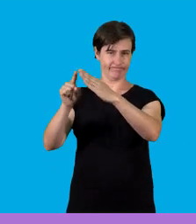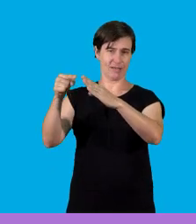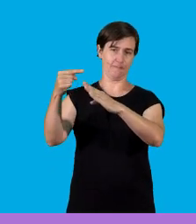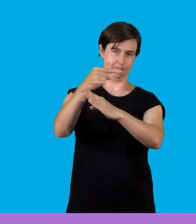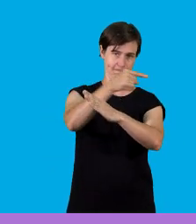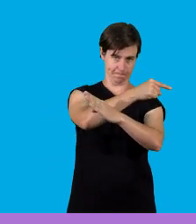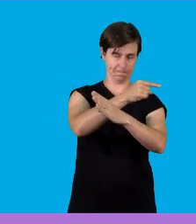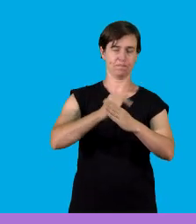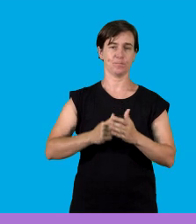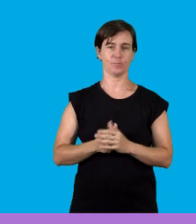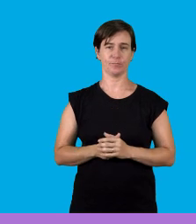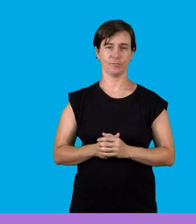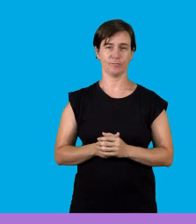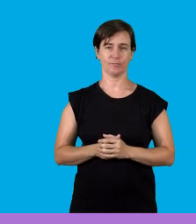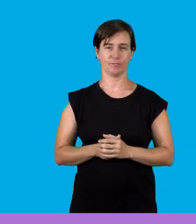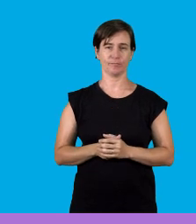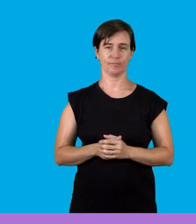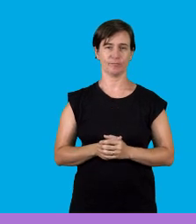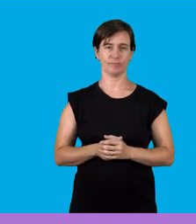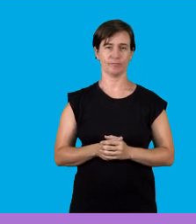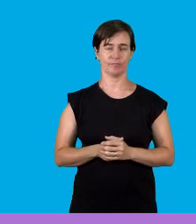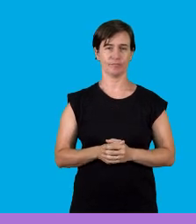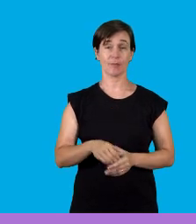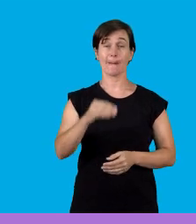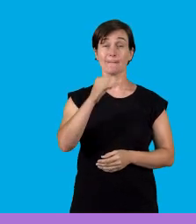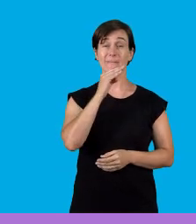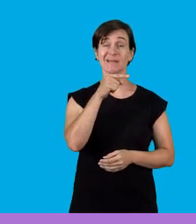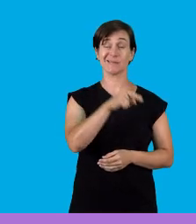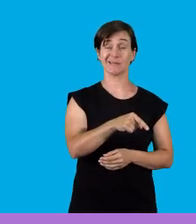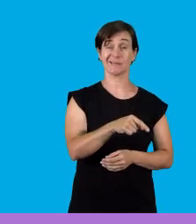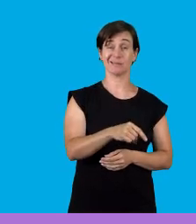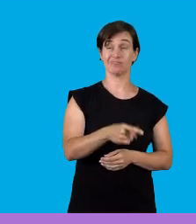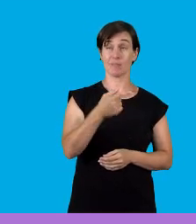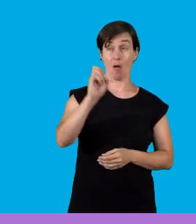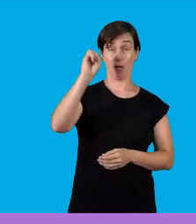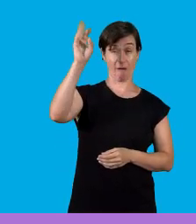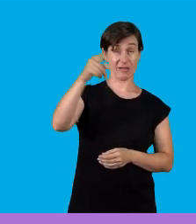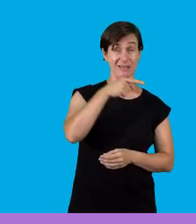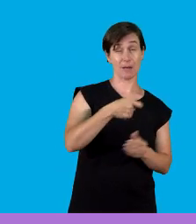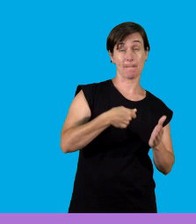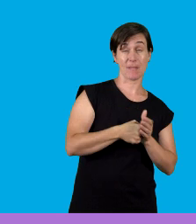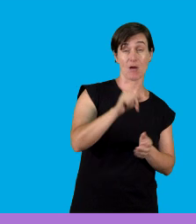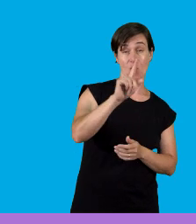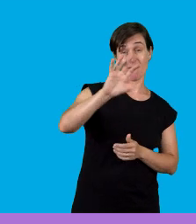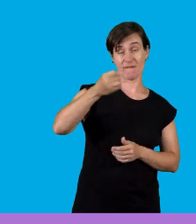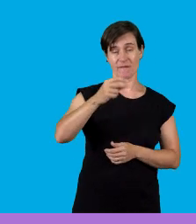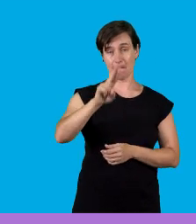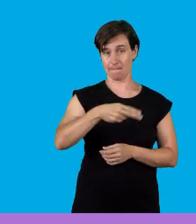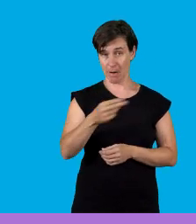now I'm going to move left. So meaning in the UK, in Manchester, right, he